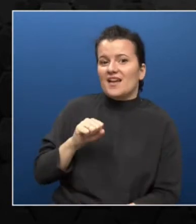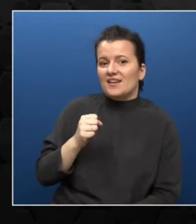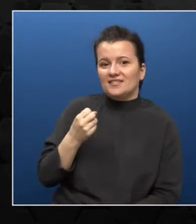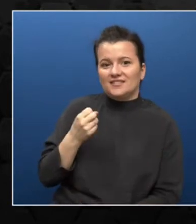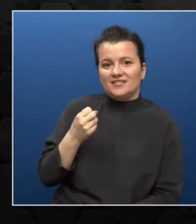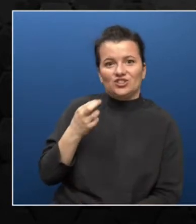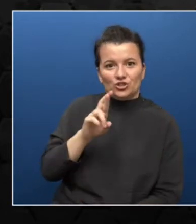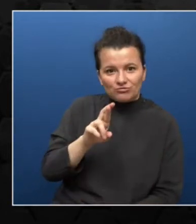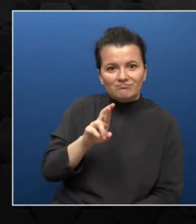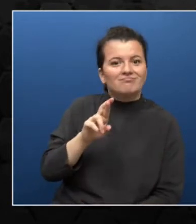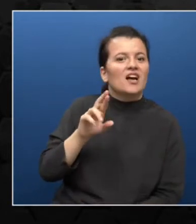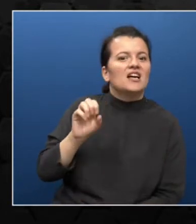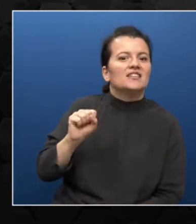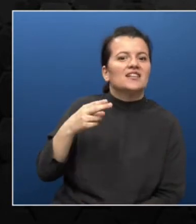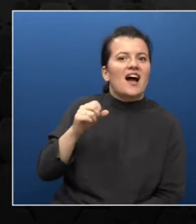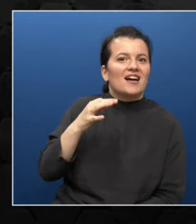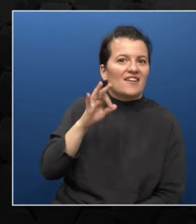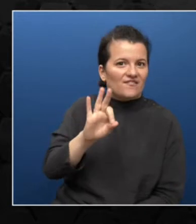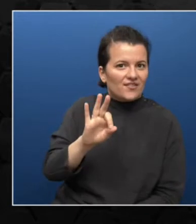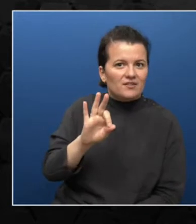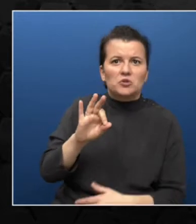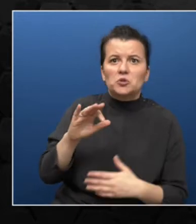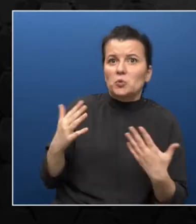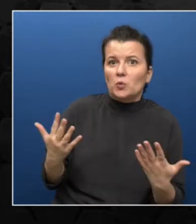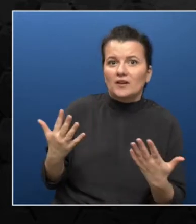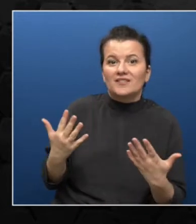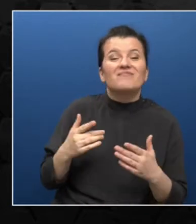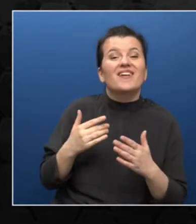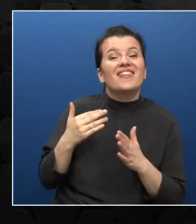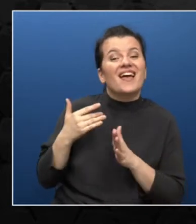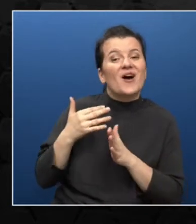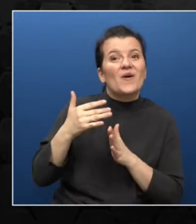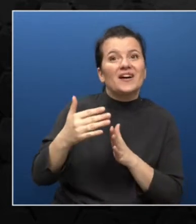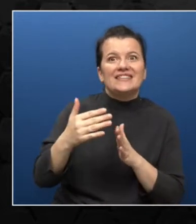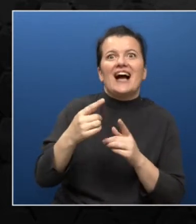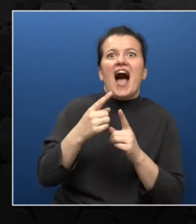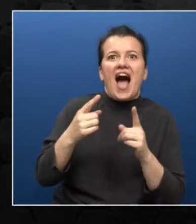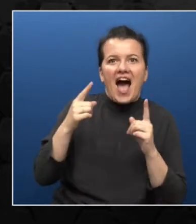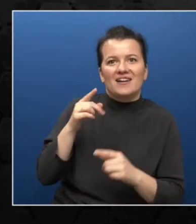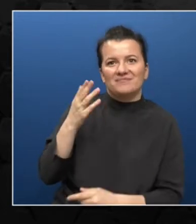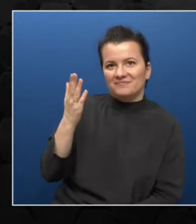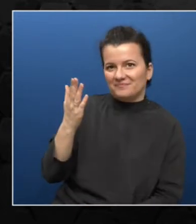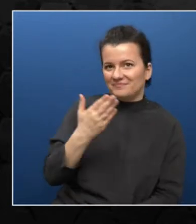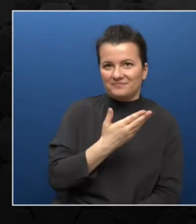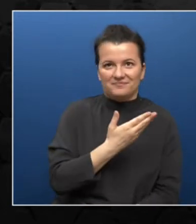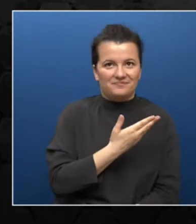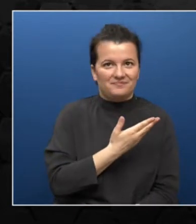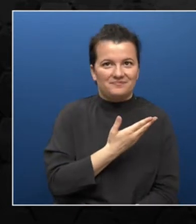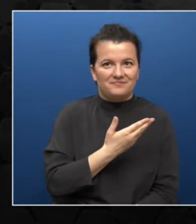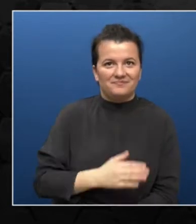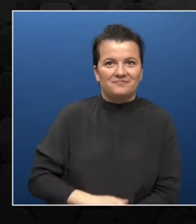about me. It's that I'm on my last year of my digital systems and robotics engineering